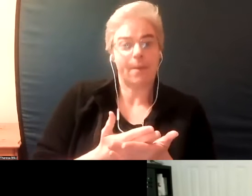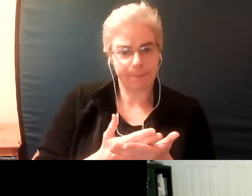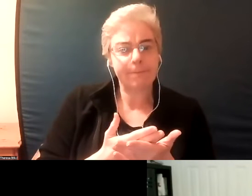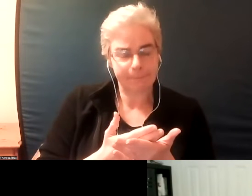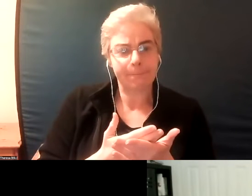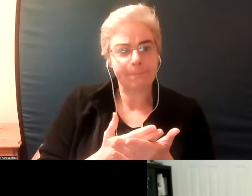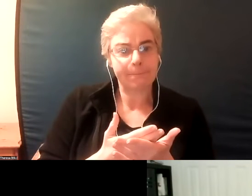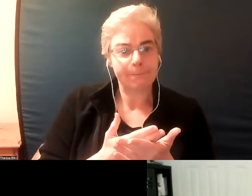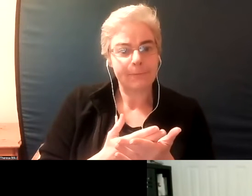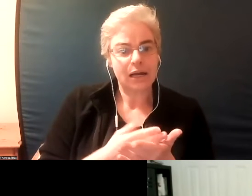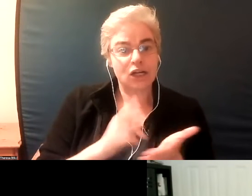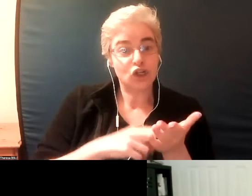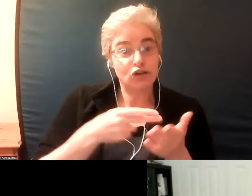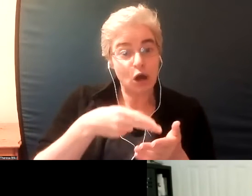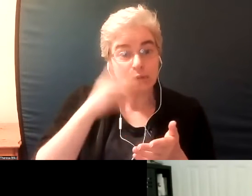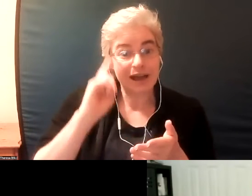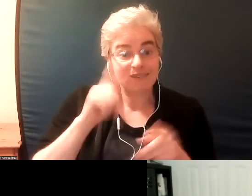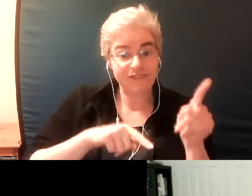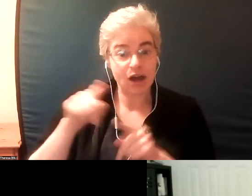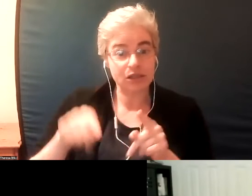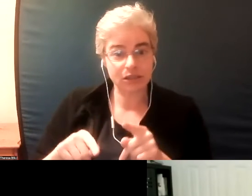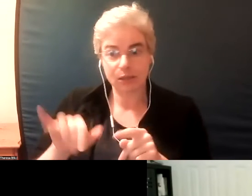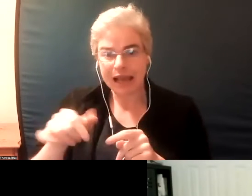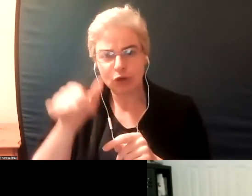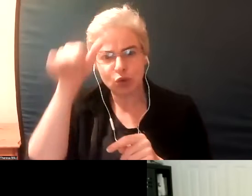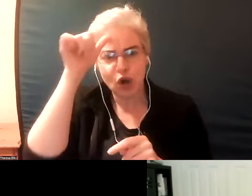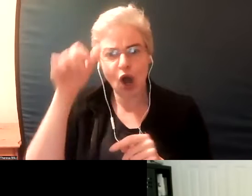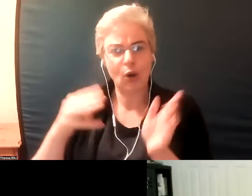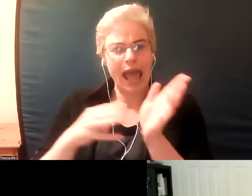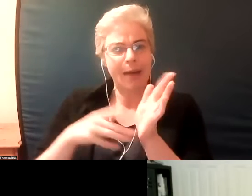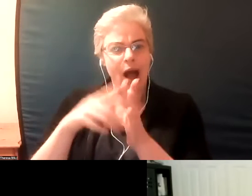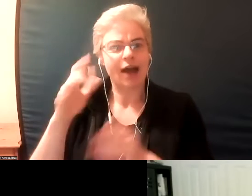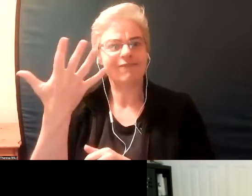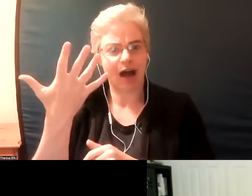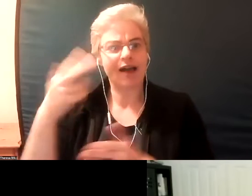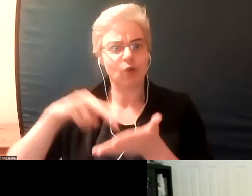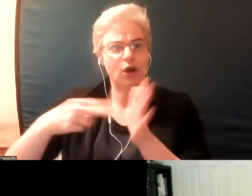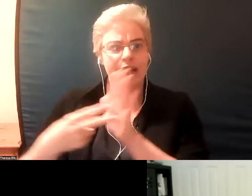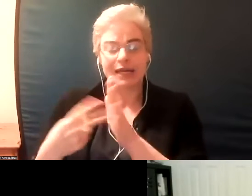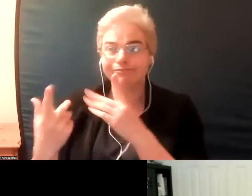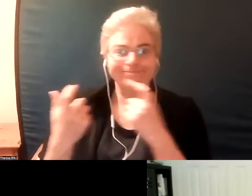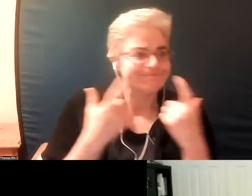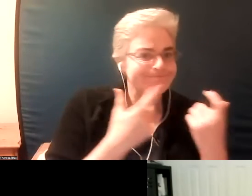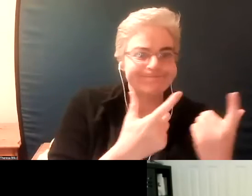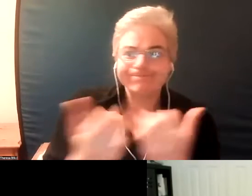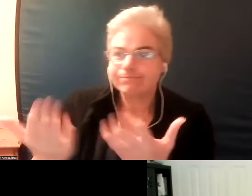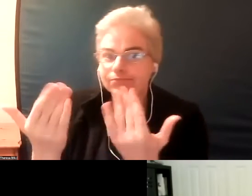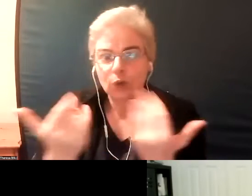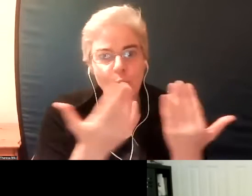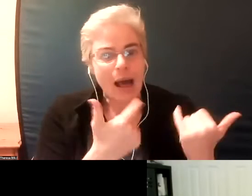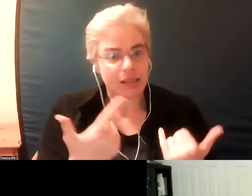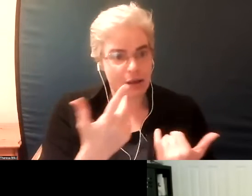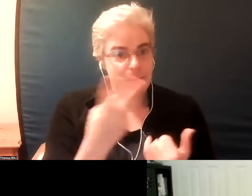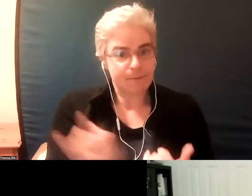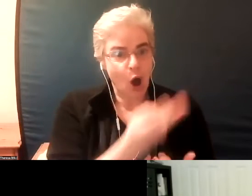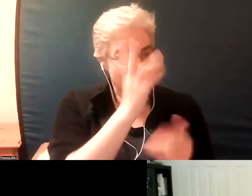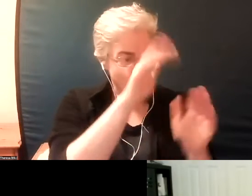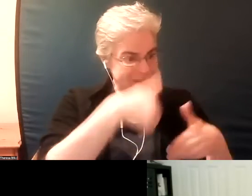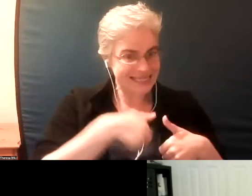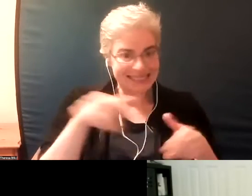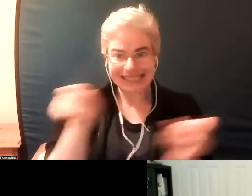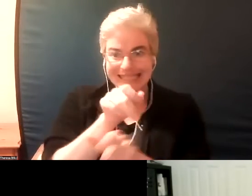and you probably will have noticed that MI5 is actively recruiting both autistic and dyslexic people. They're